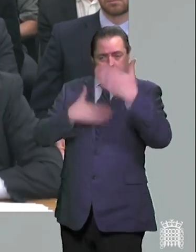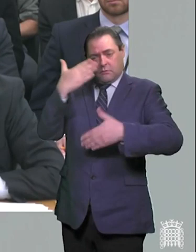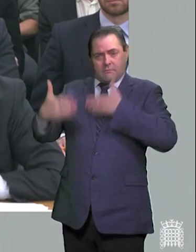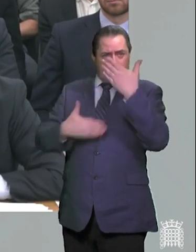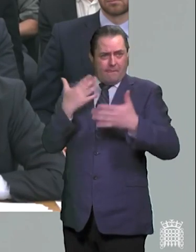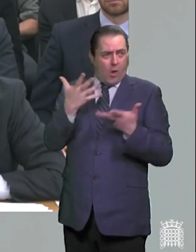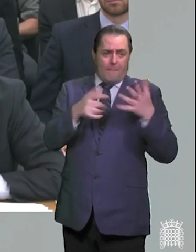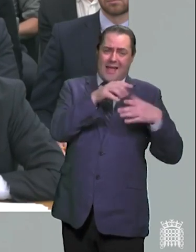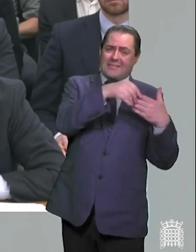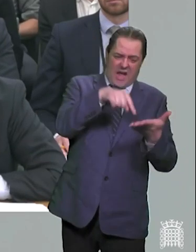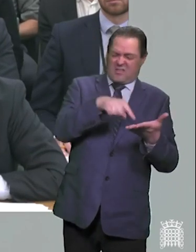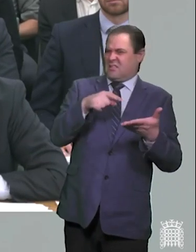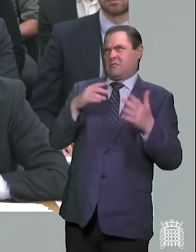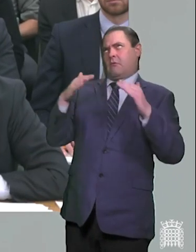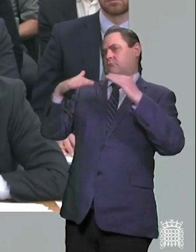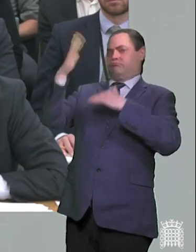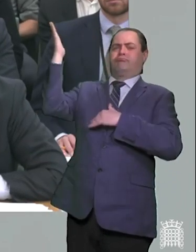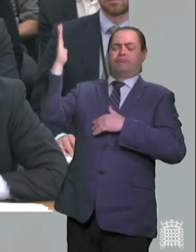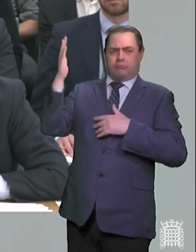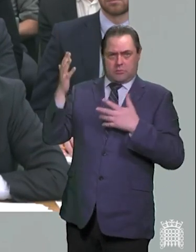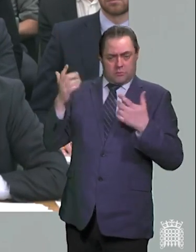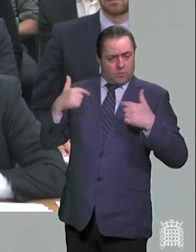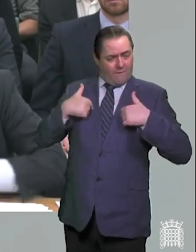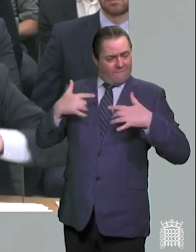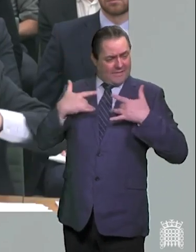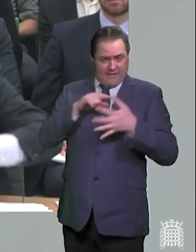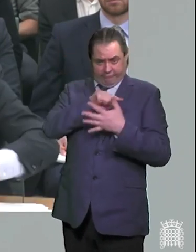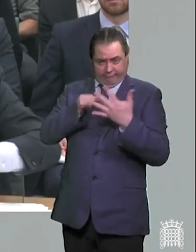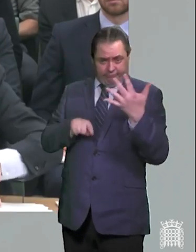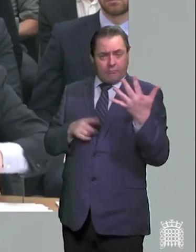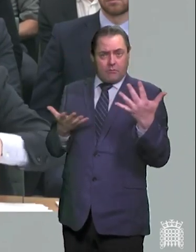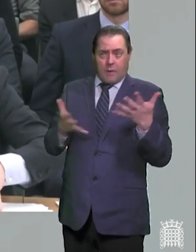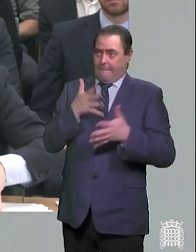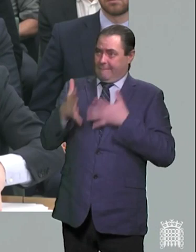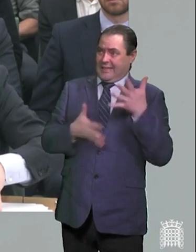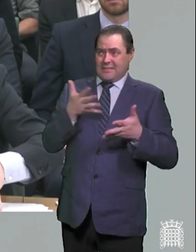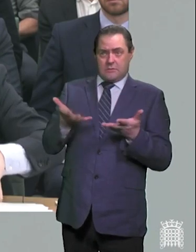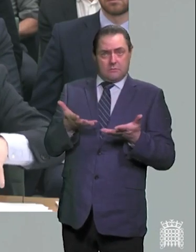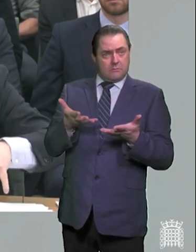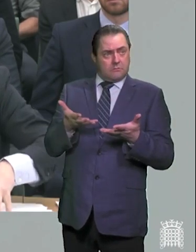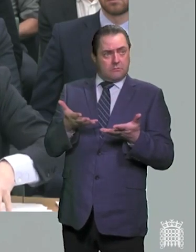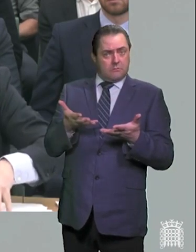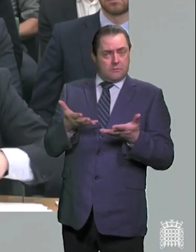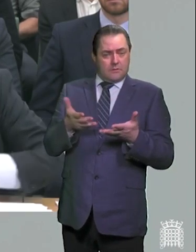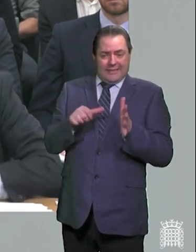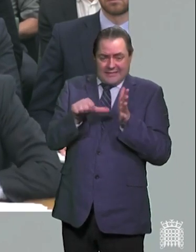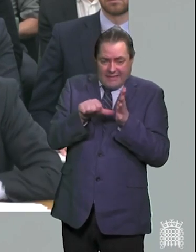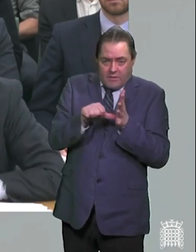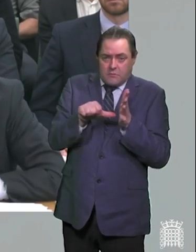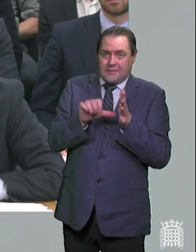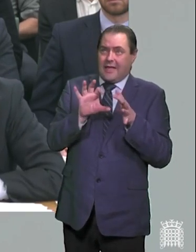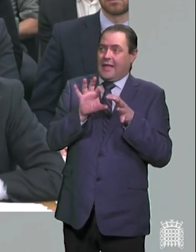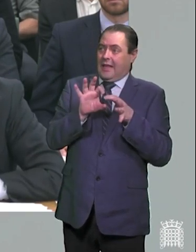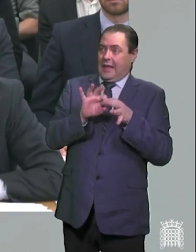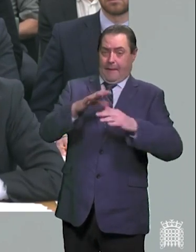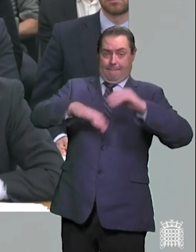beyond what the guidance prescribed, and which, in my view, helped mitigate the difficulties we had